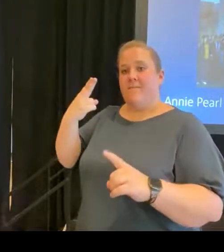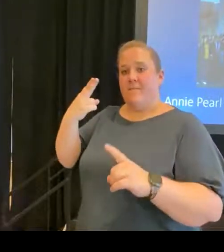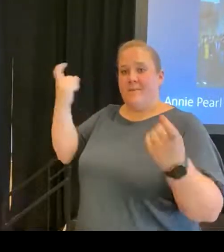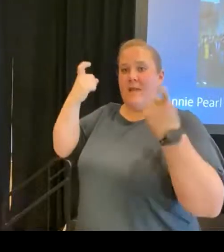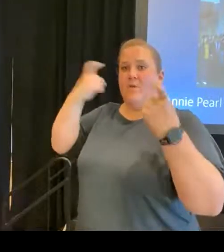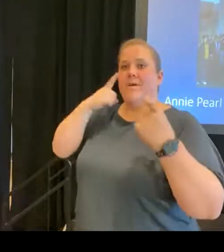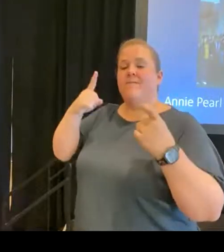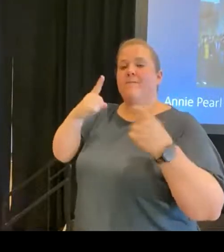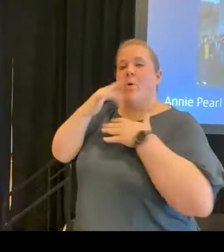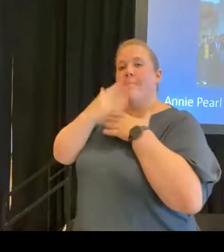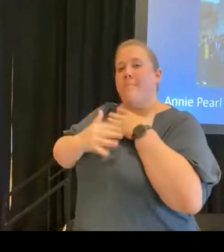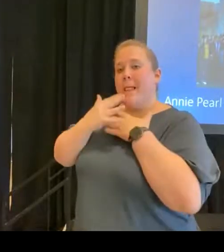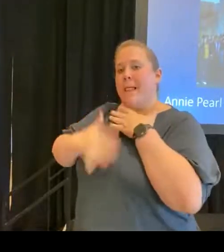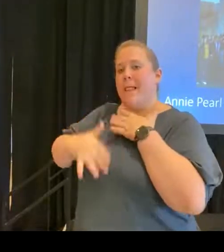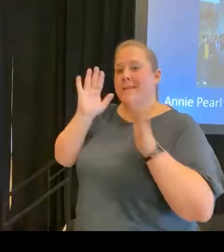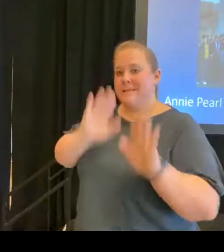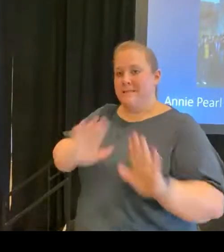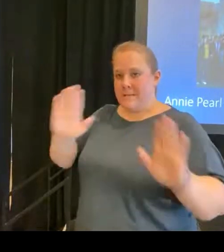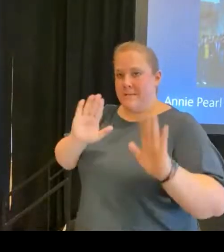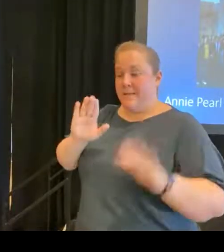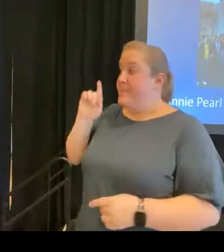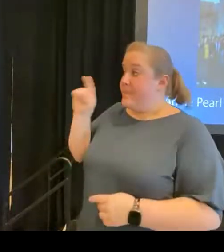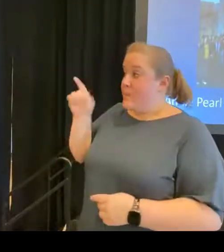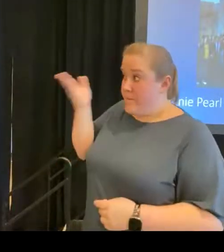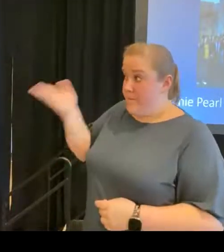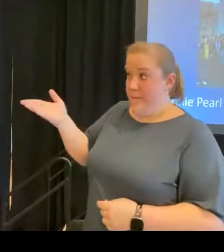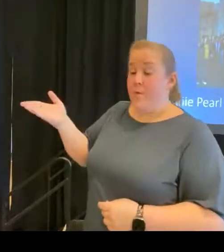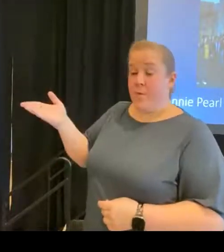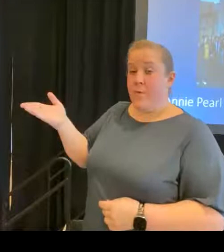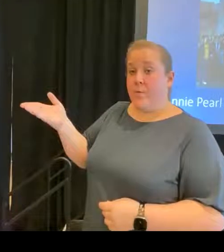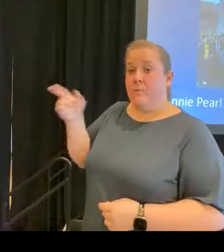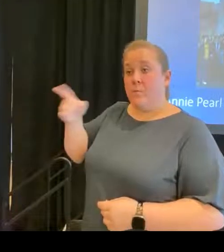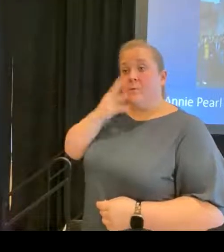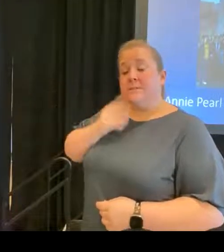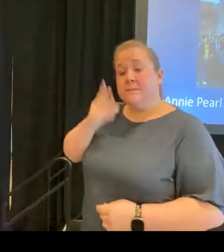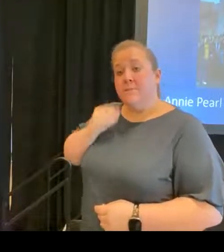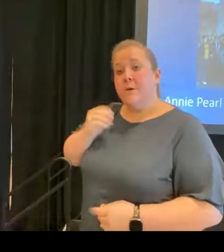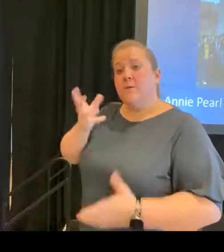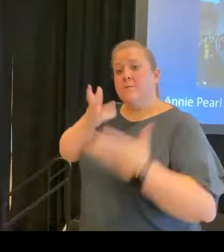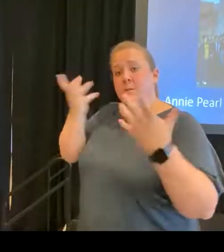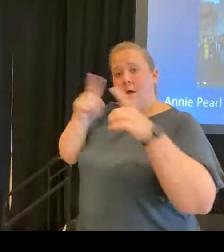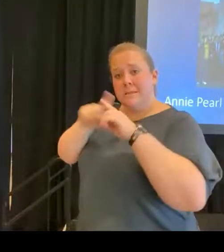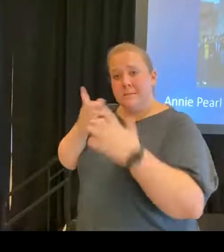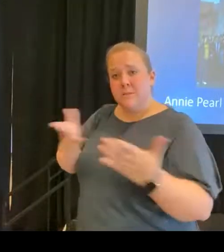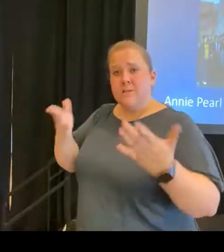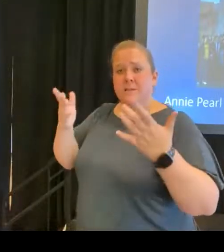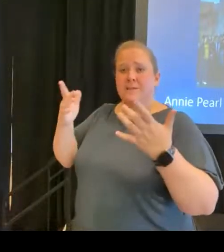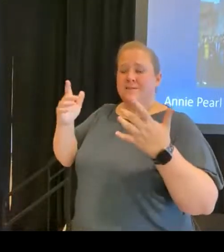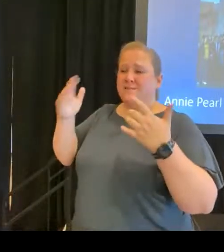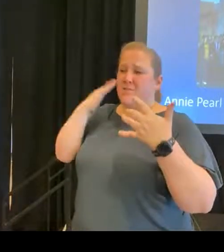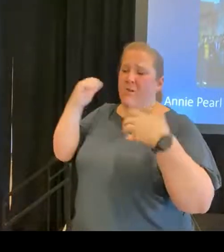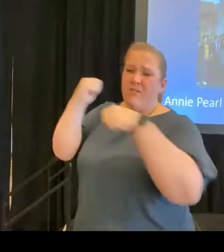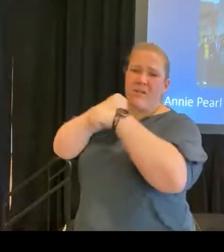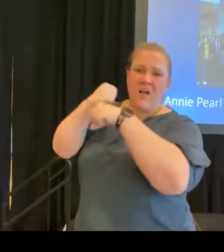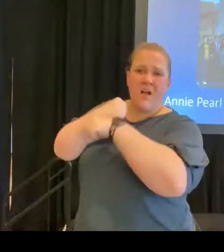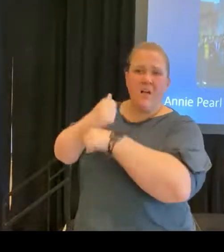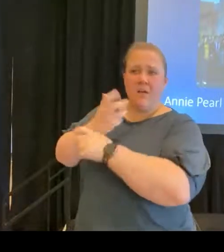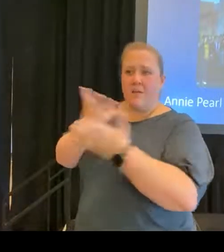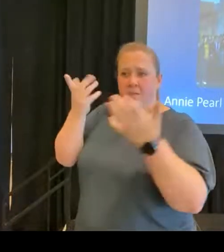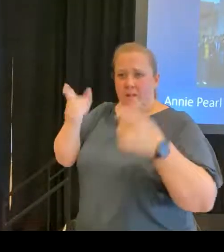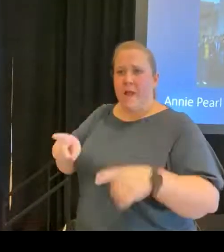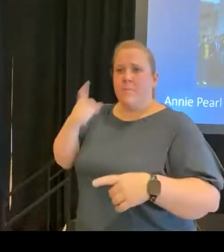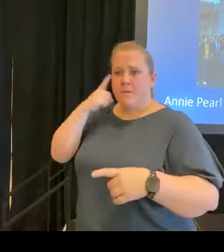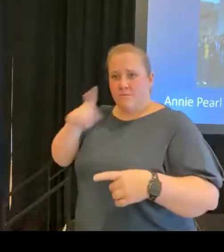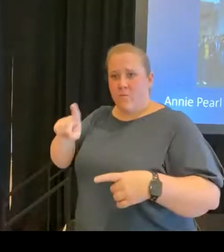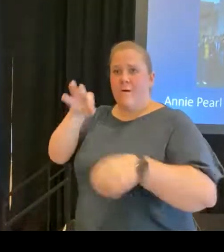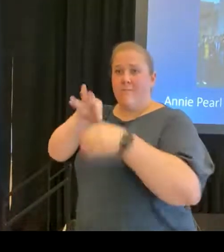Sunday. You were there, experienced a lot of this violence to get